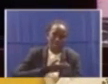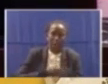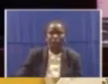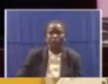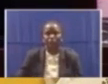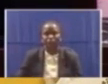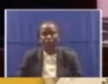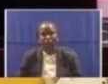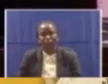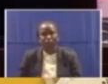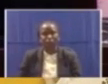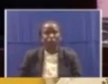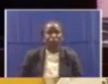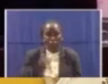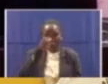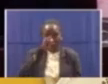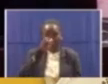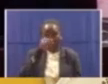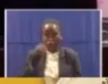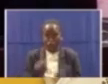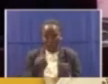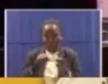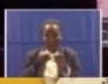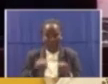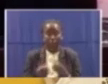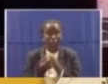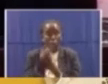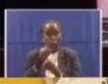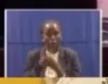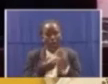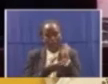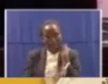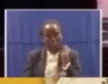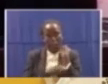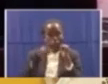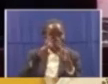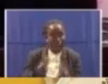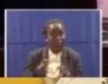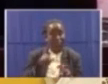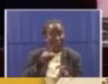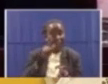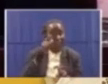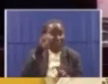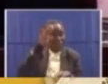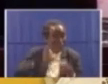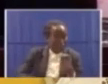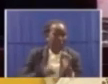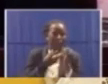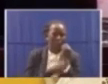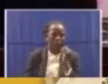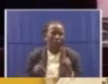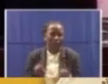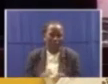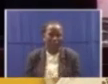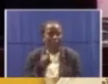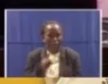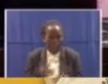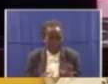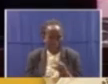at the crux of the criminal justice system. Poor investigations lead to poor detection and conviction rates. And sadly, there's been a